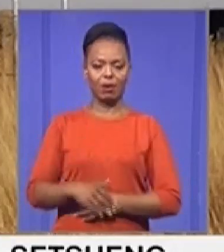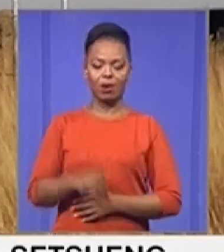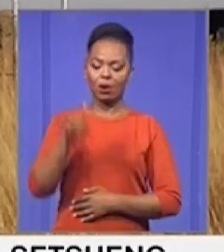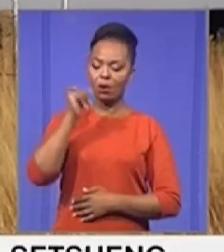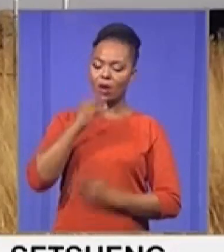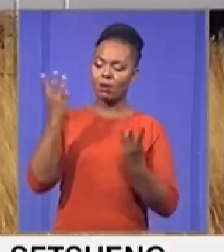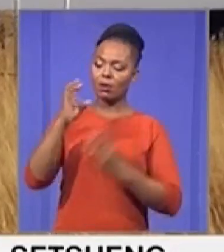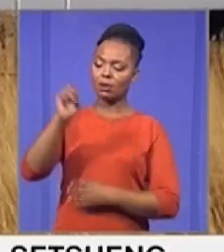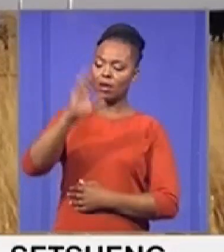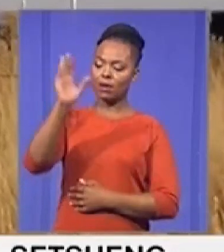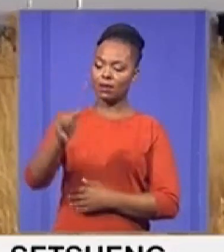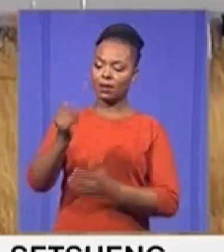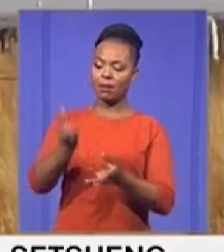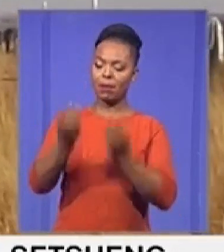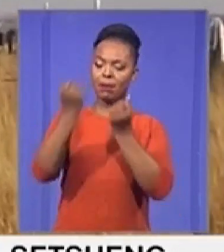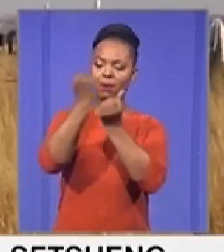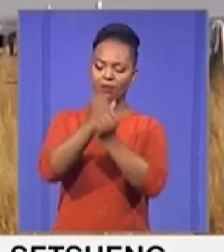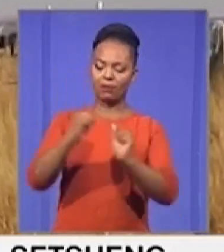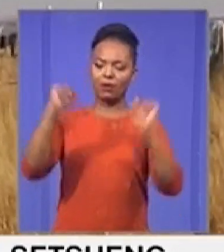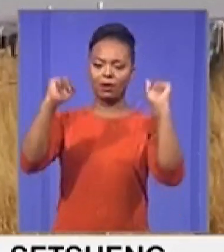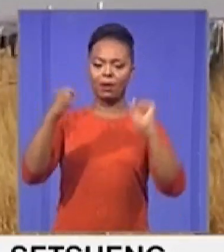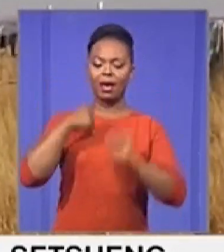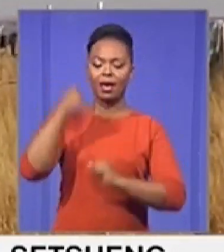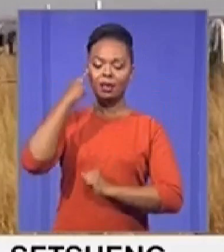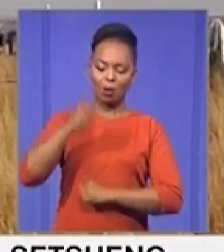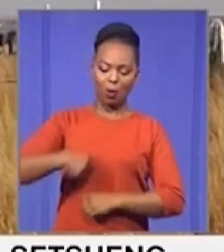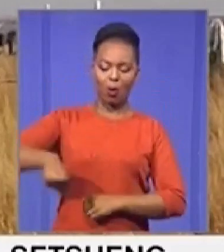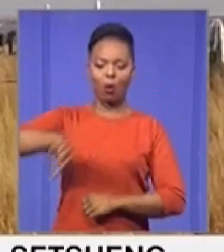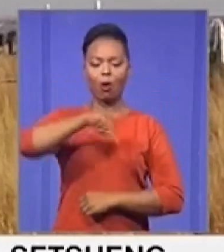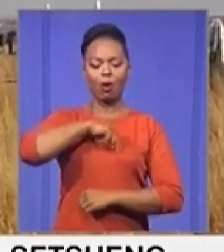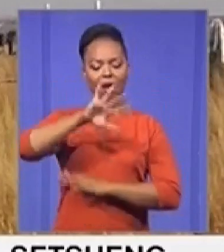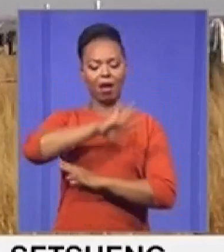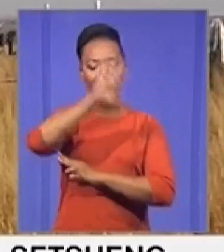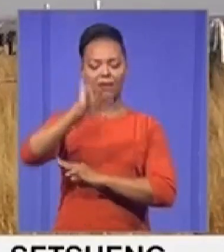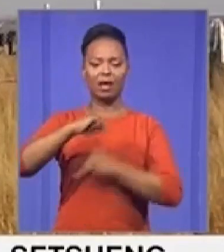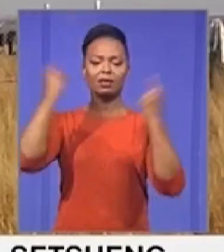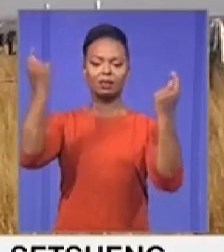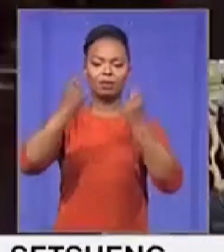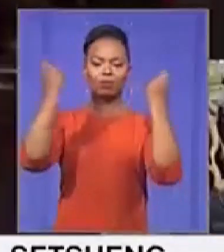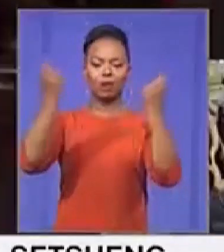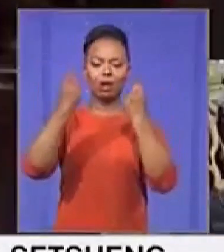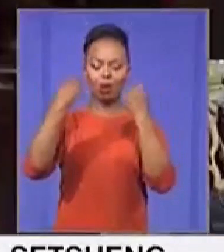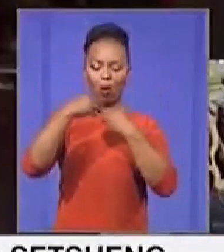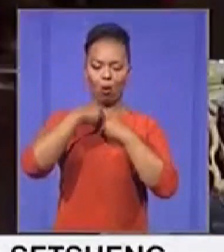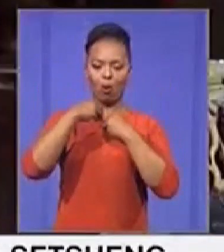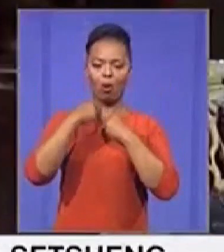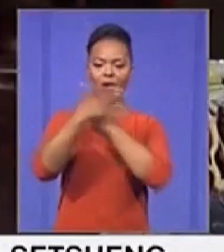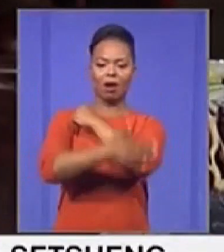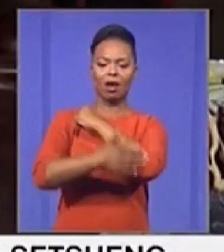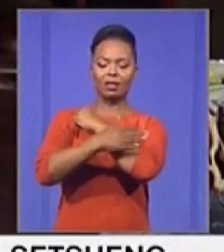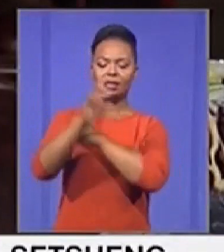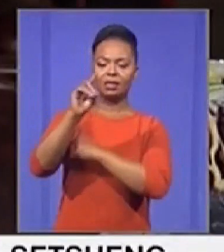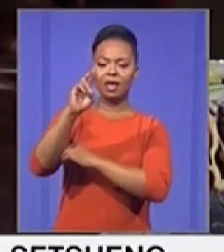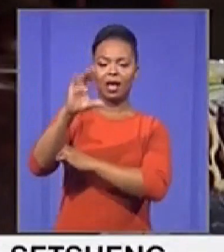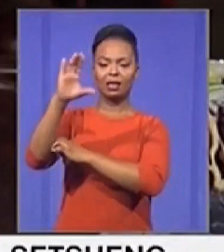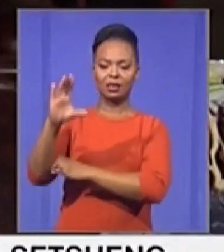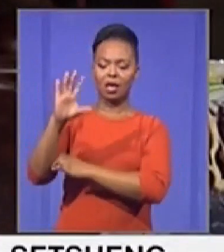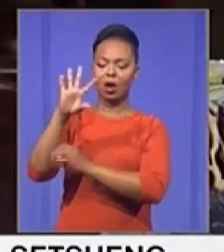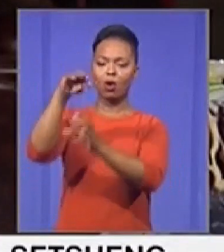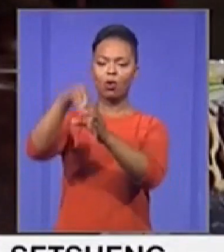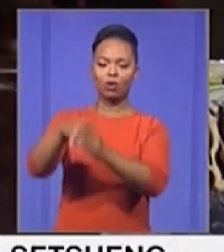get freedom, I think it's all Africa that celebrates. And I remember my own country, DRC, contributes a